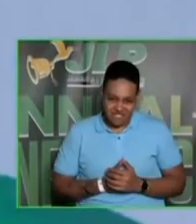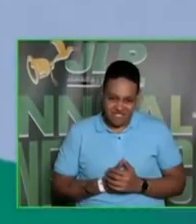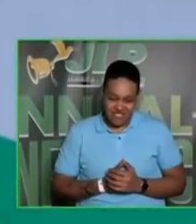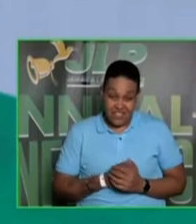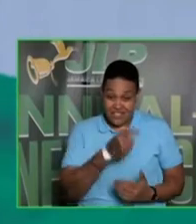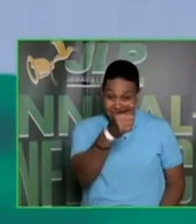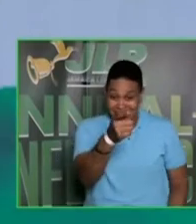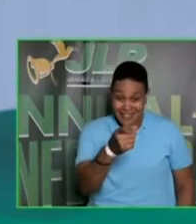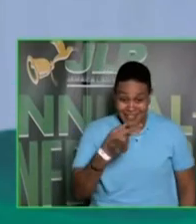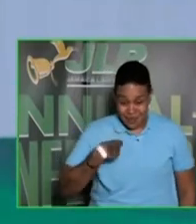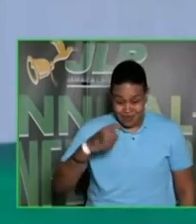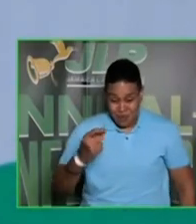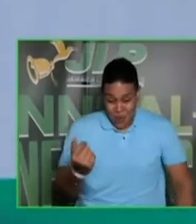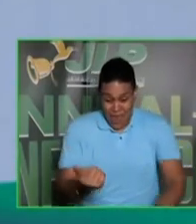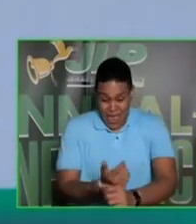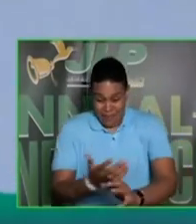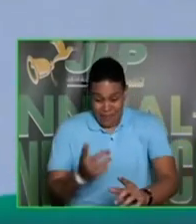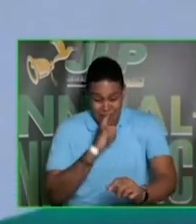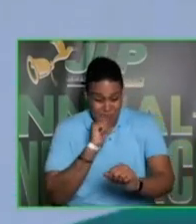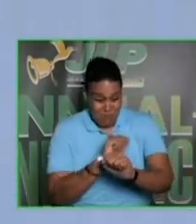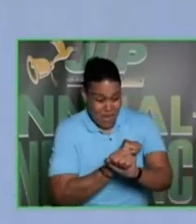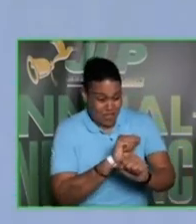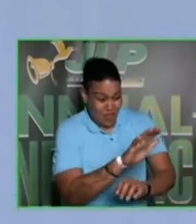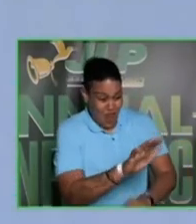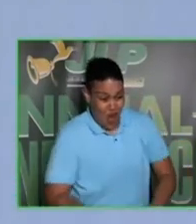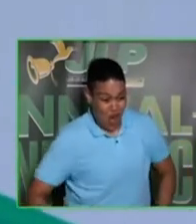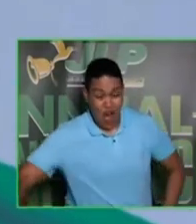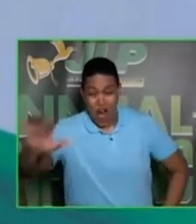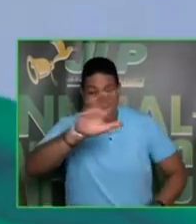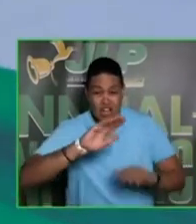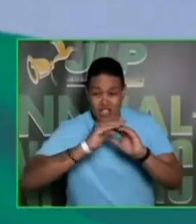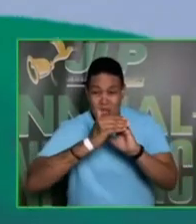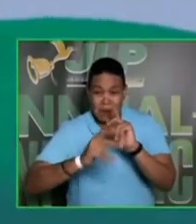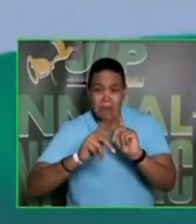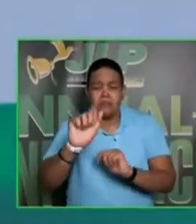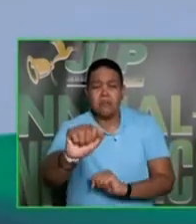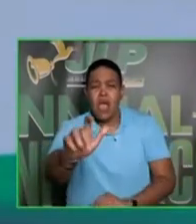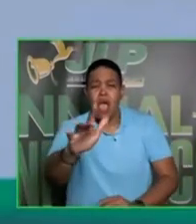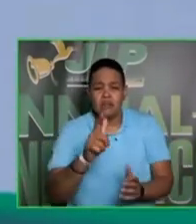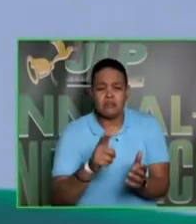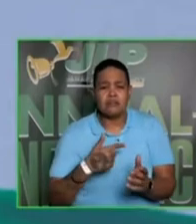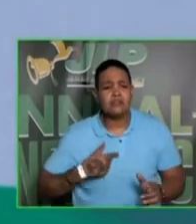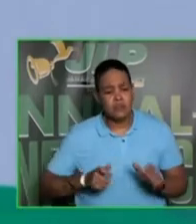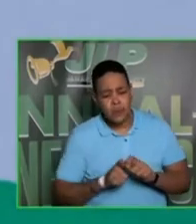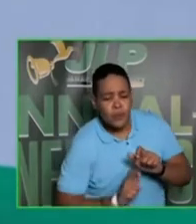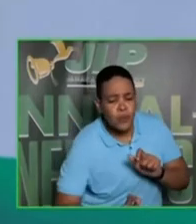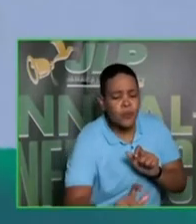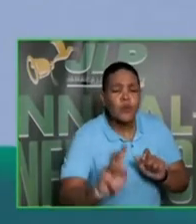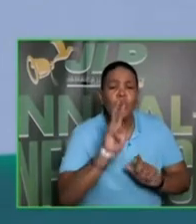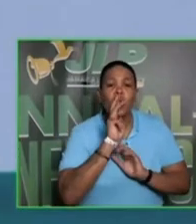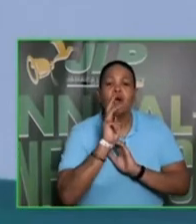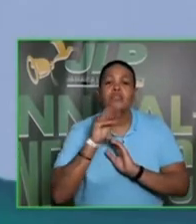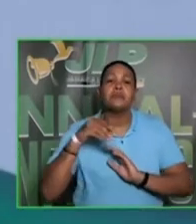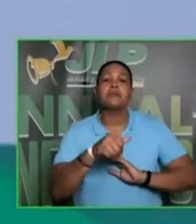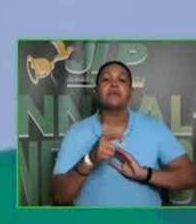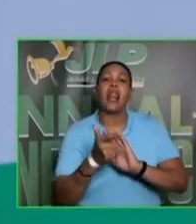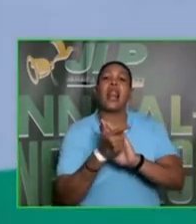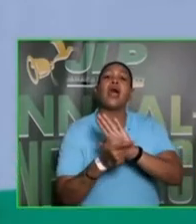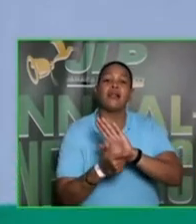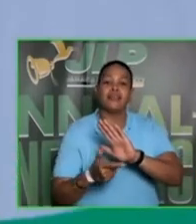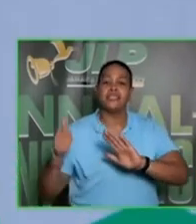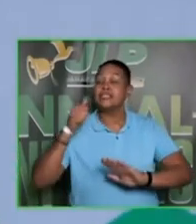And we must do everything to ensure every Jamaican can legally access water.